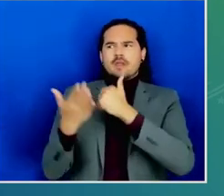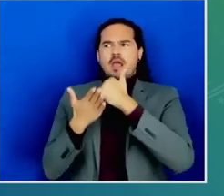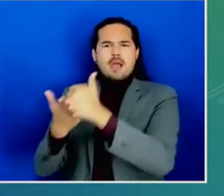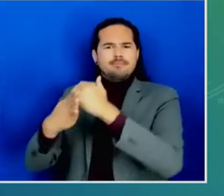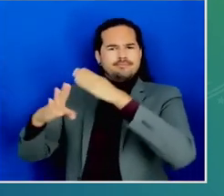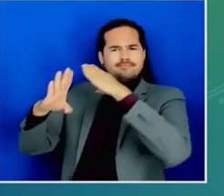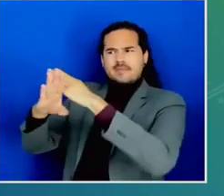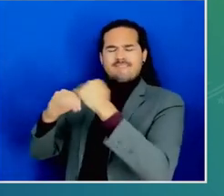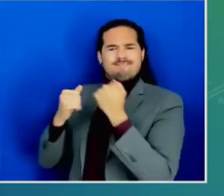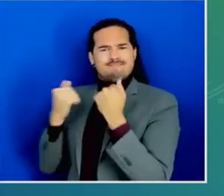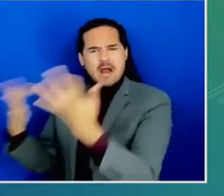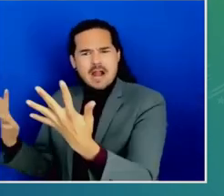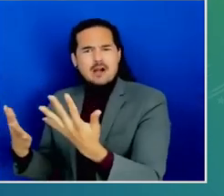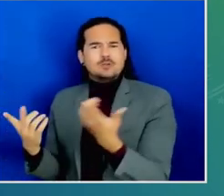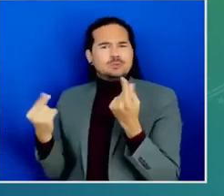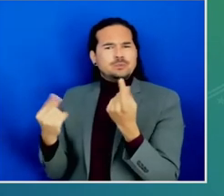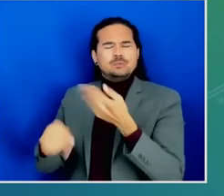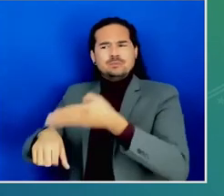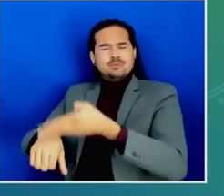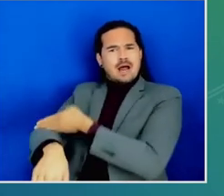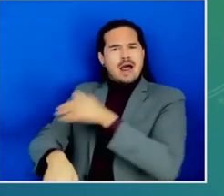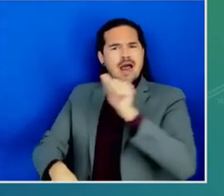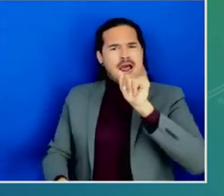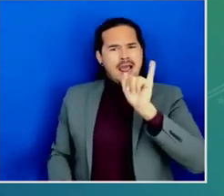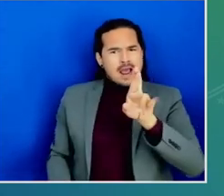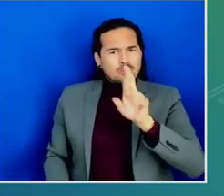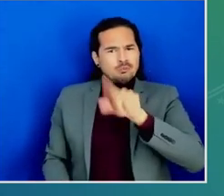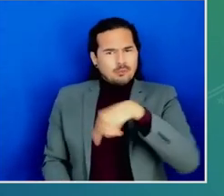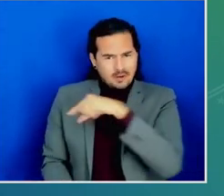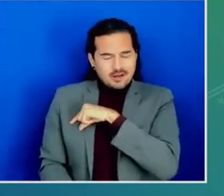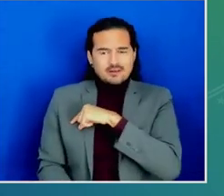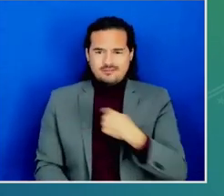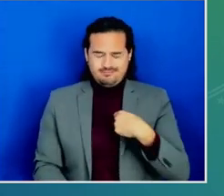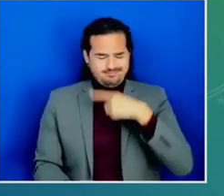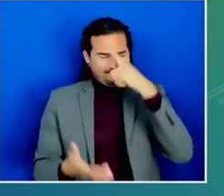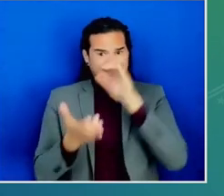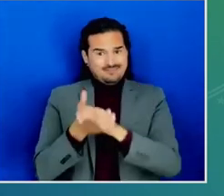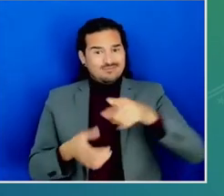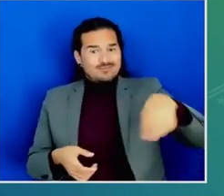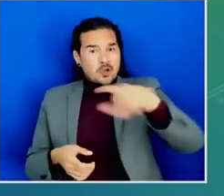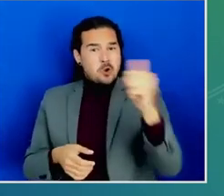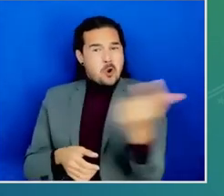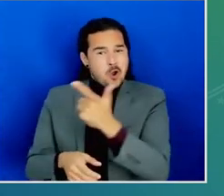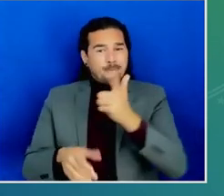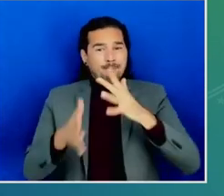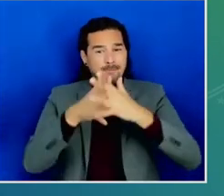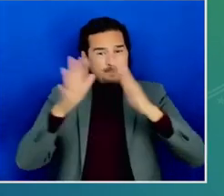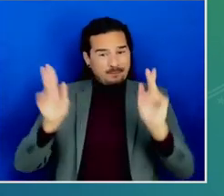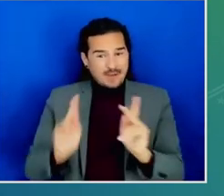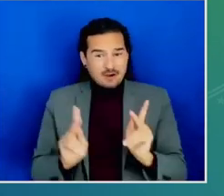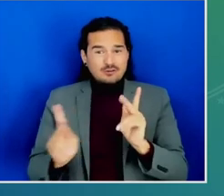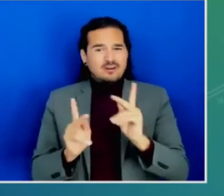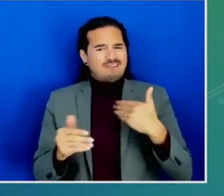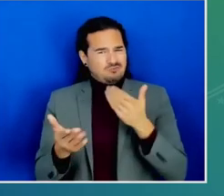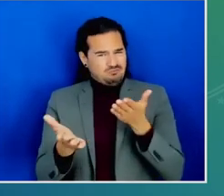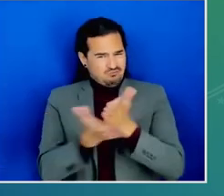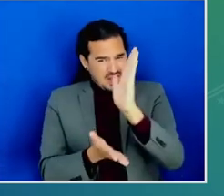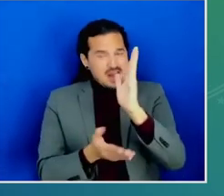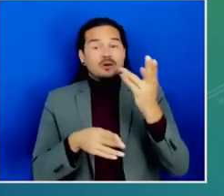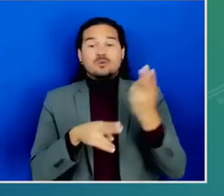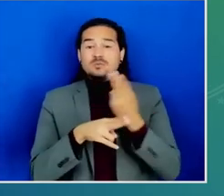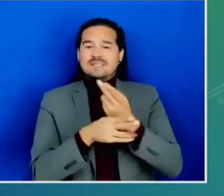has a fundamental right to breathe clean air and drink clean water. But I know that we haven't fulfilled that right.